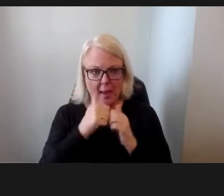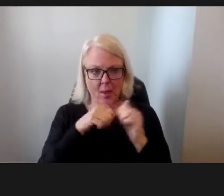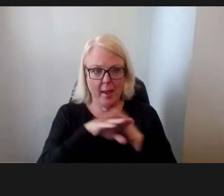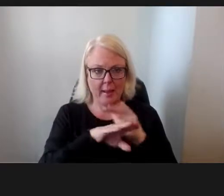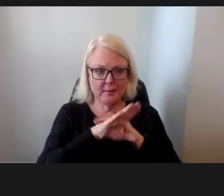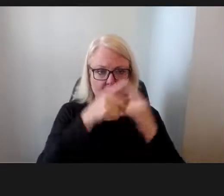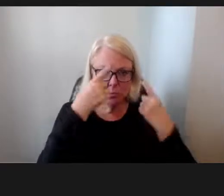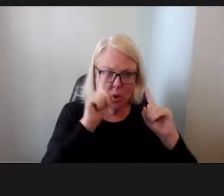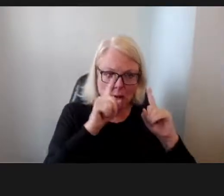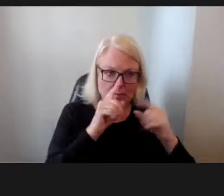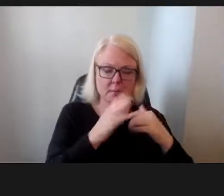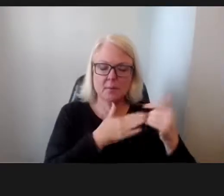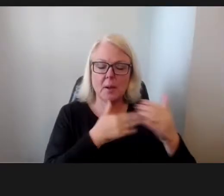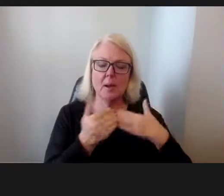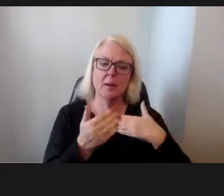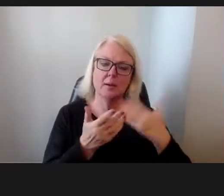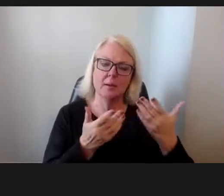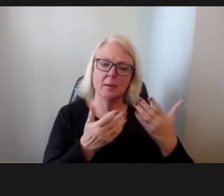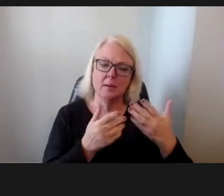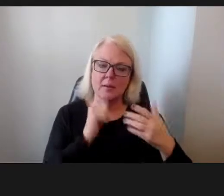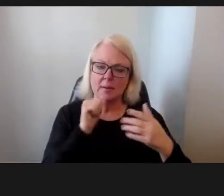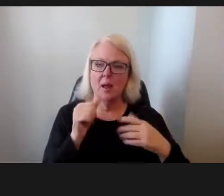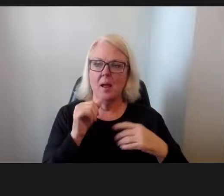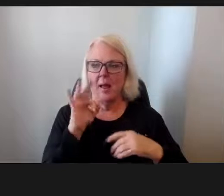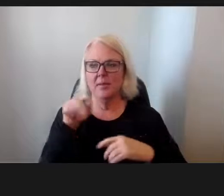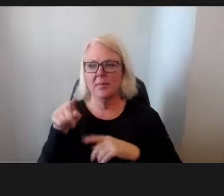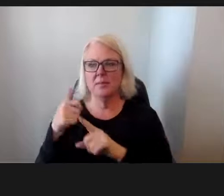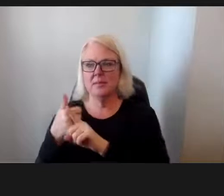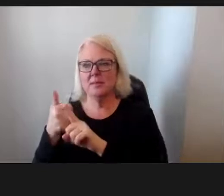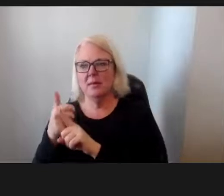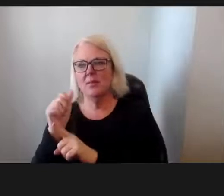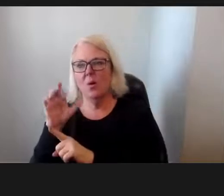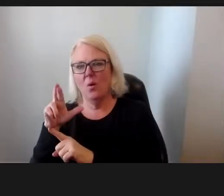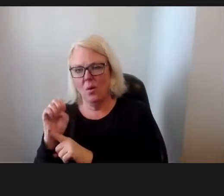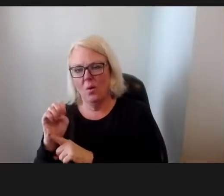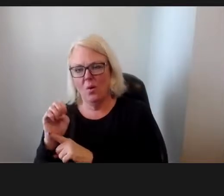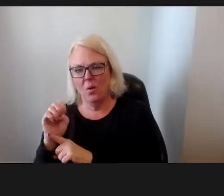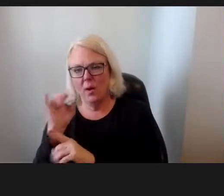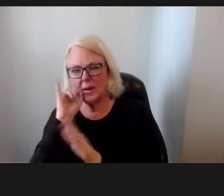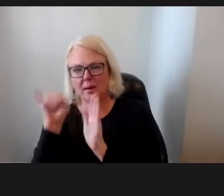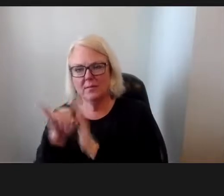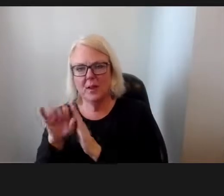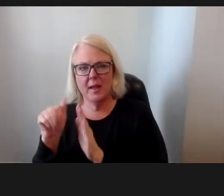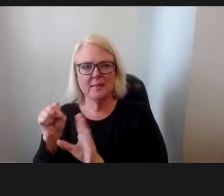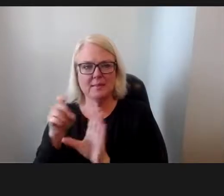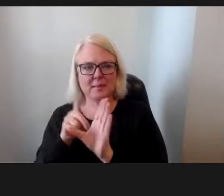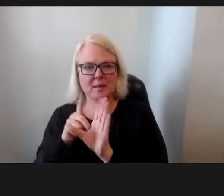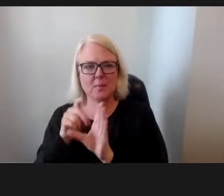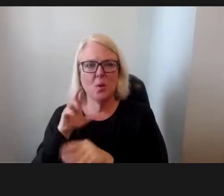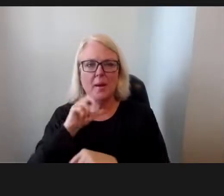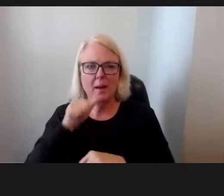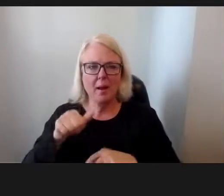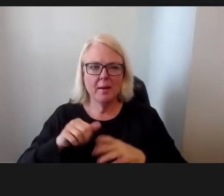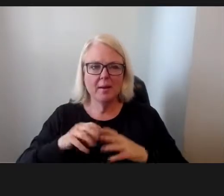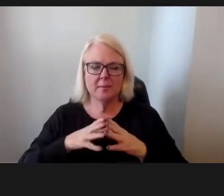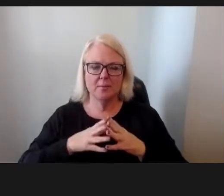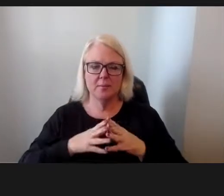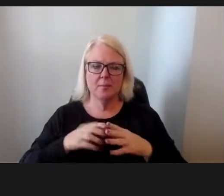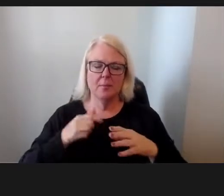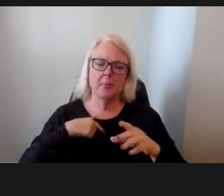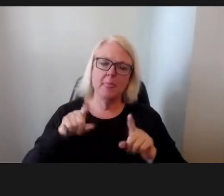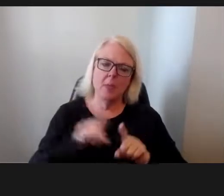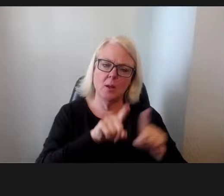works, and not whether they themselves are identify as disabled or not. I